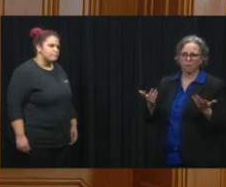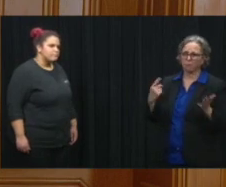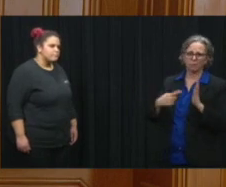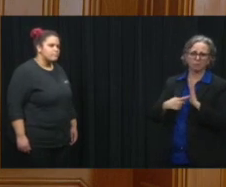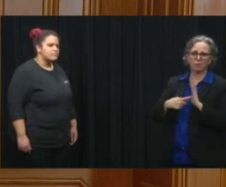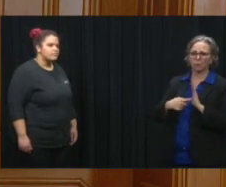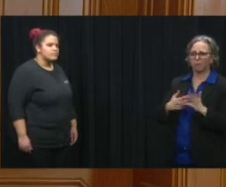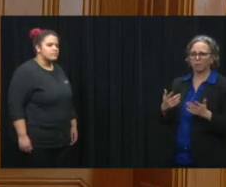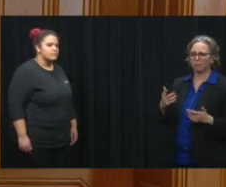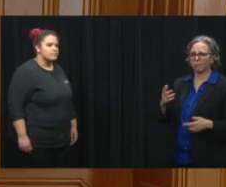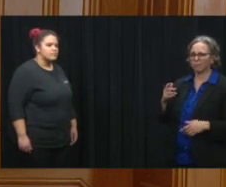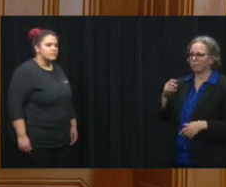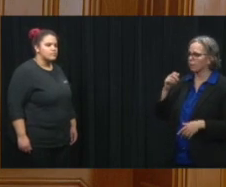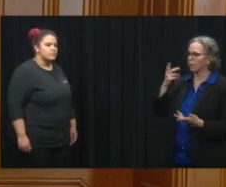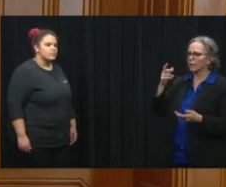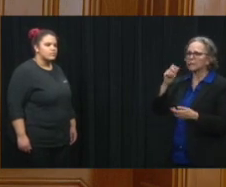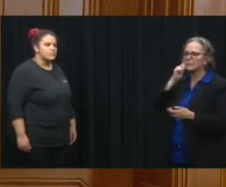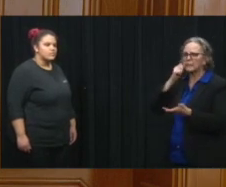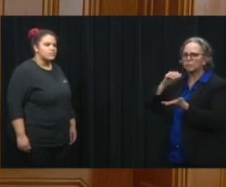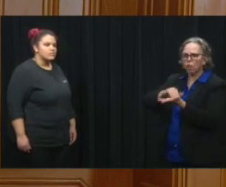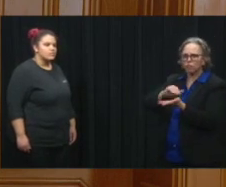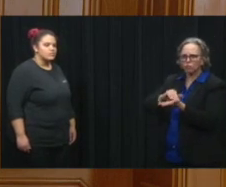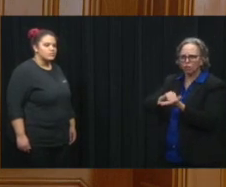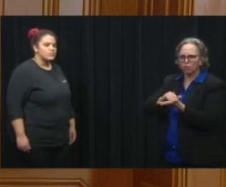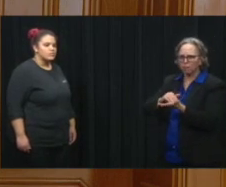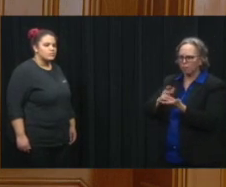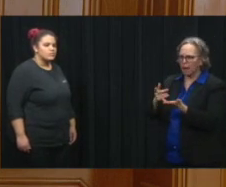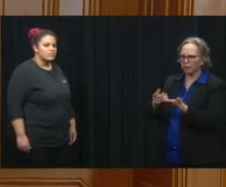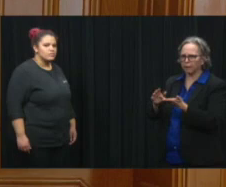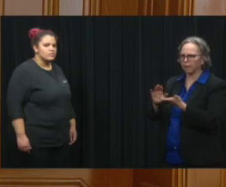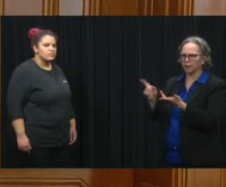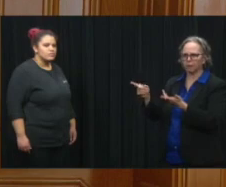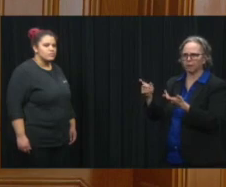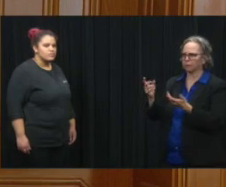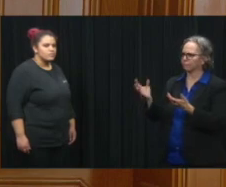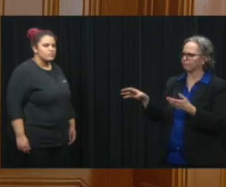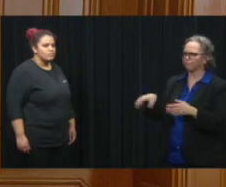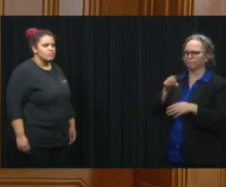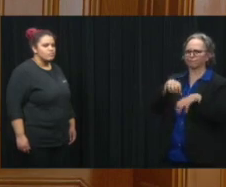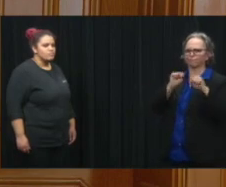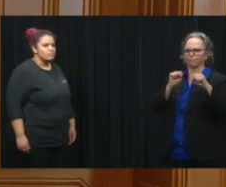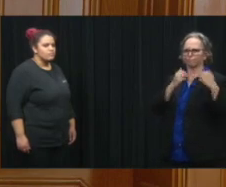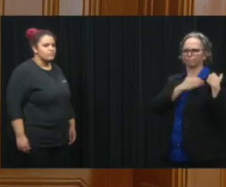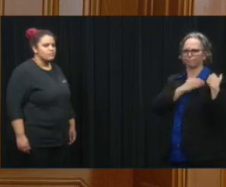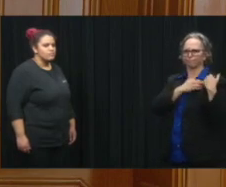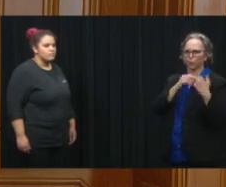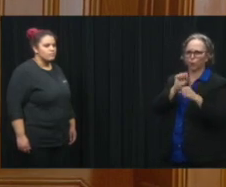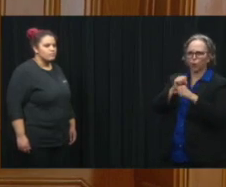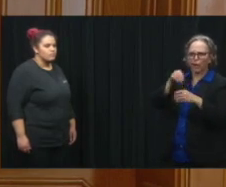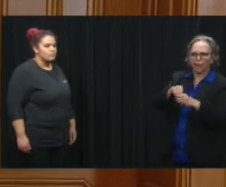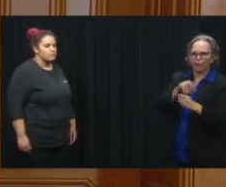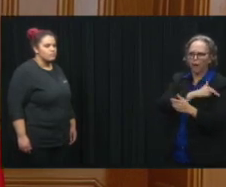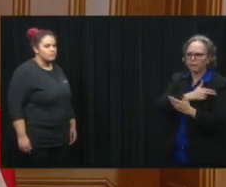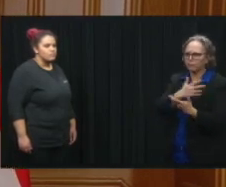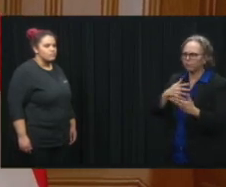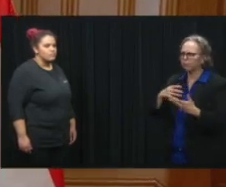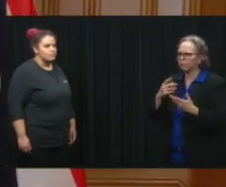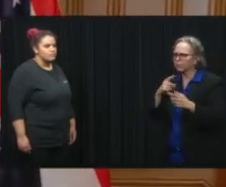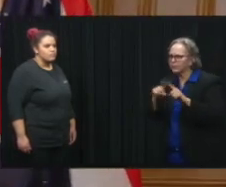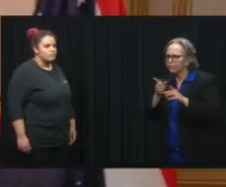dermatologist, maybe that person can fill some other role in the whole hospital operation. Amy. Yeah,